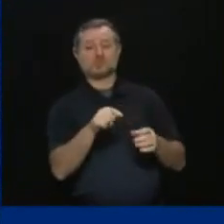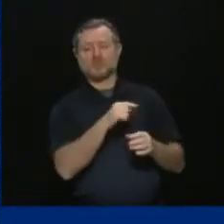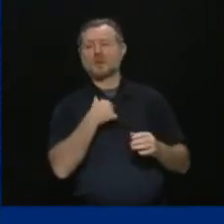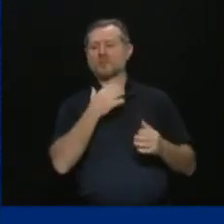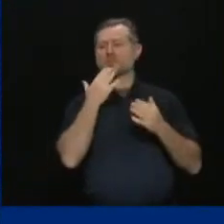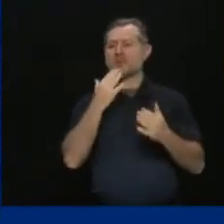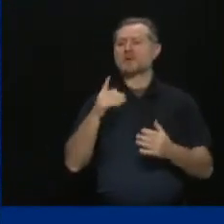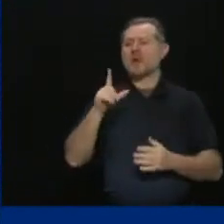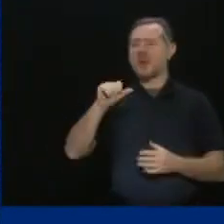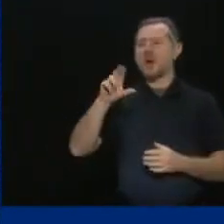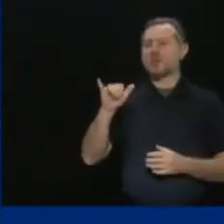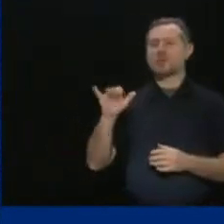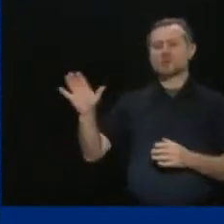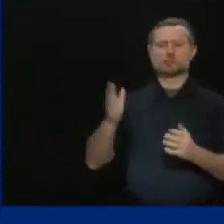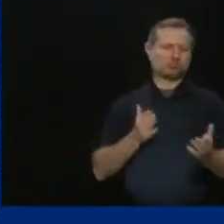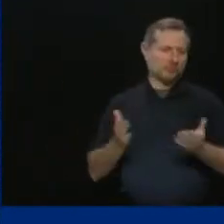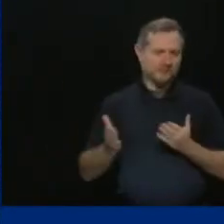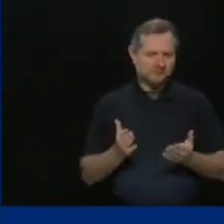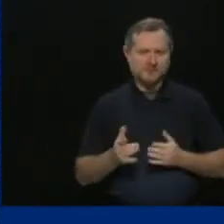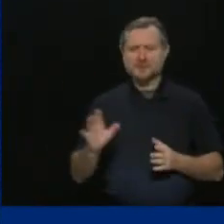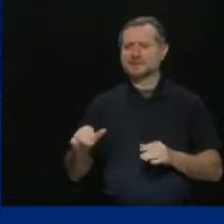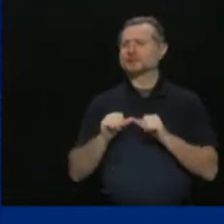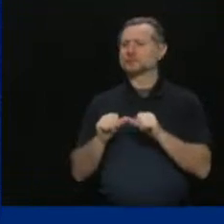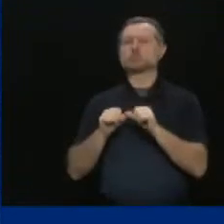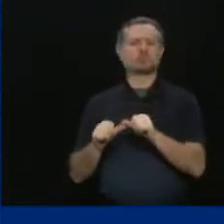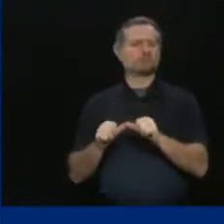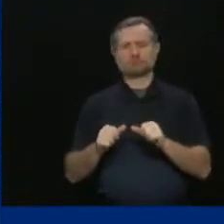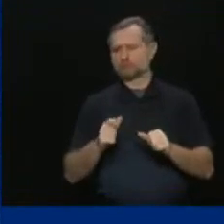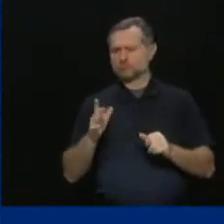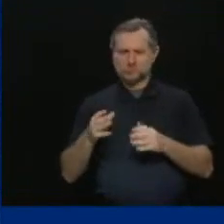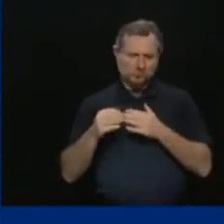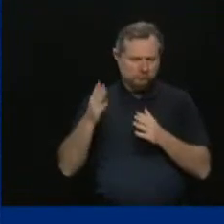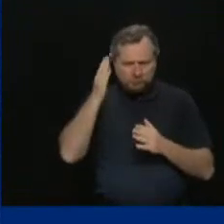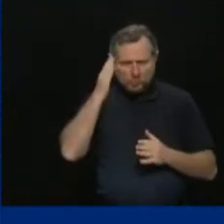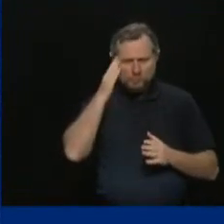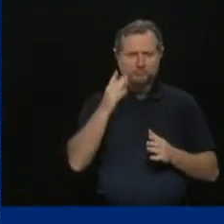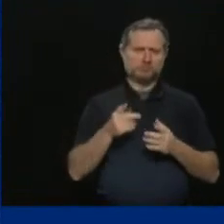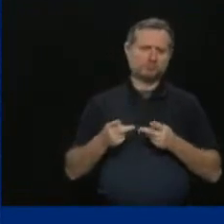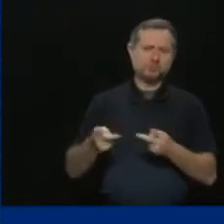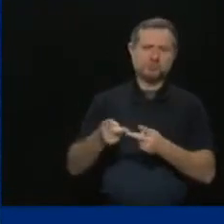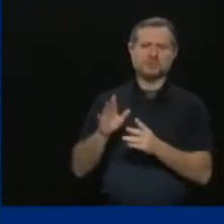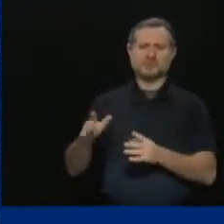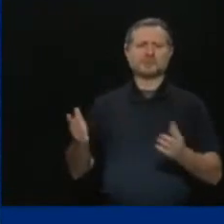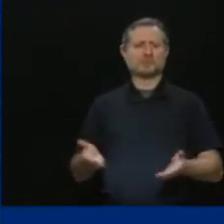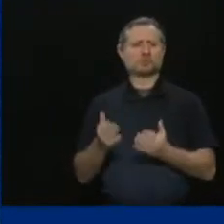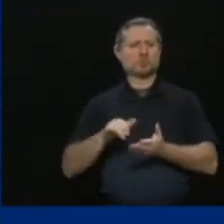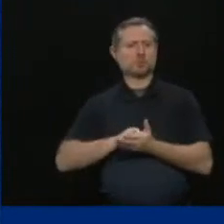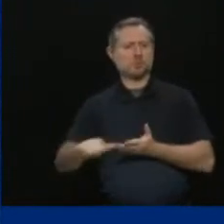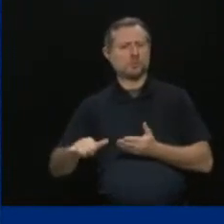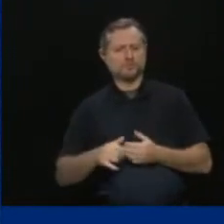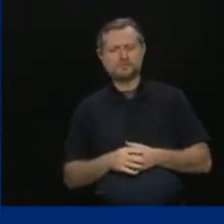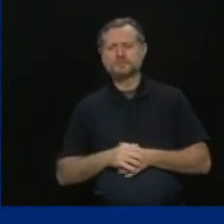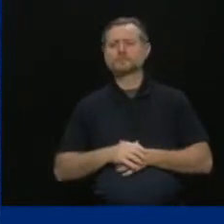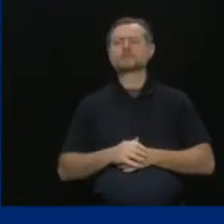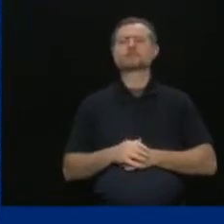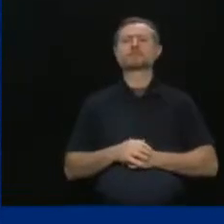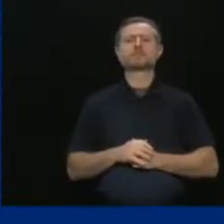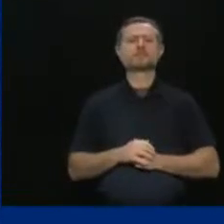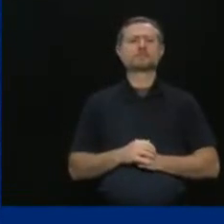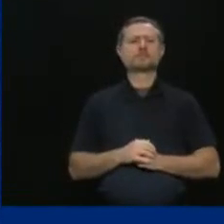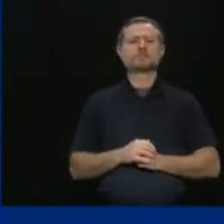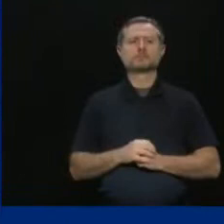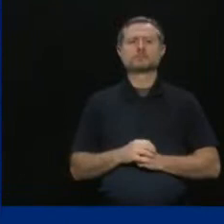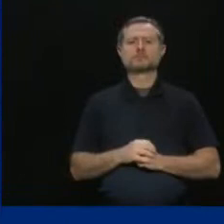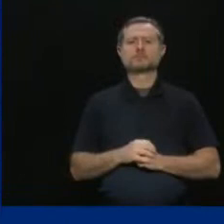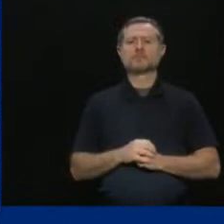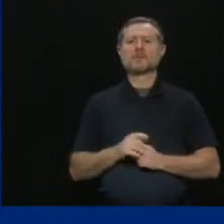He continues to be a voice of someone who knows the positions of New York State. This is a bi-state